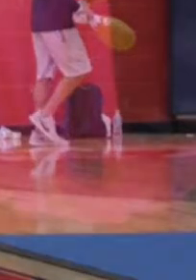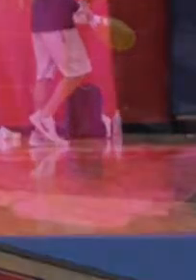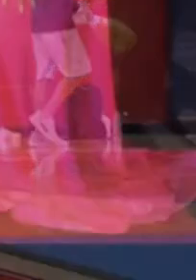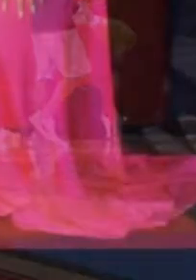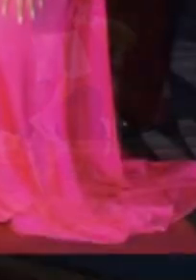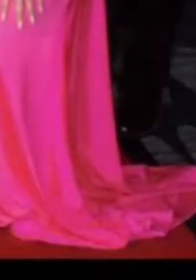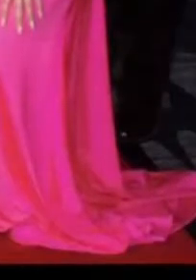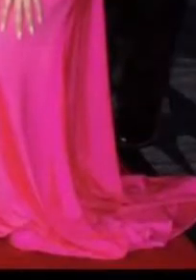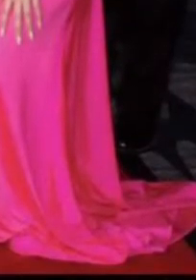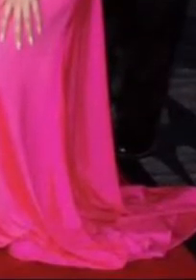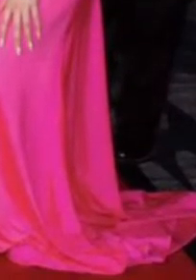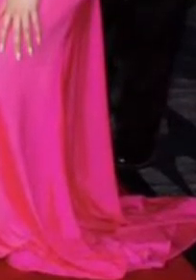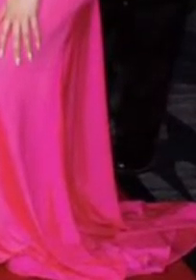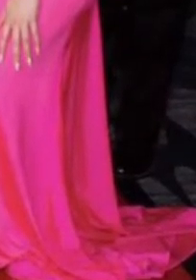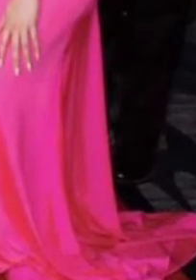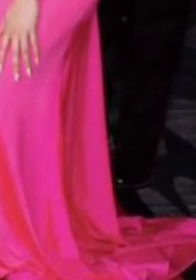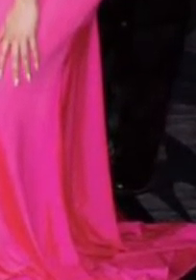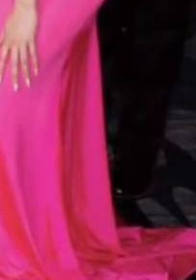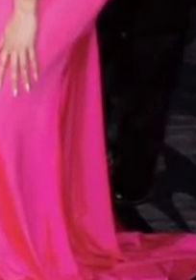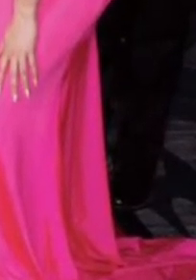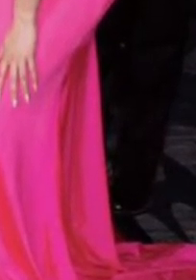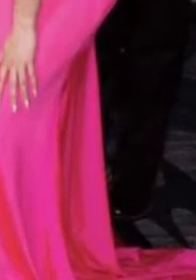making life a spinning